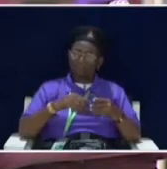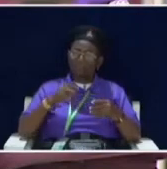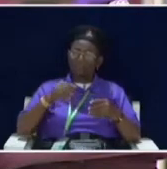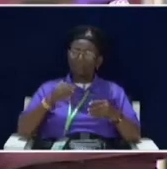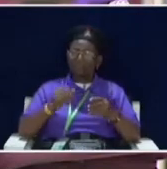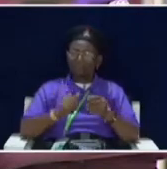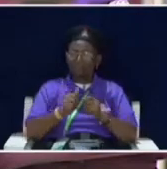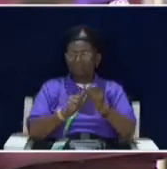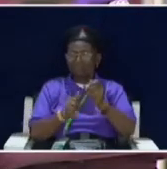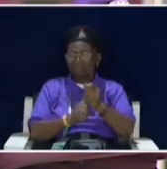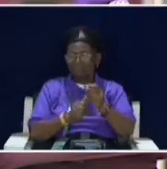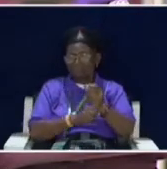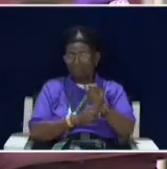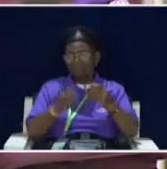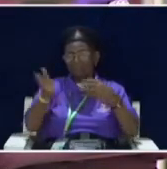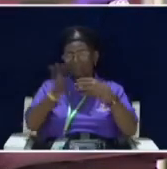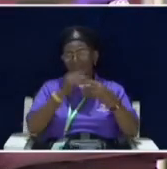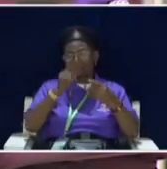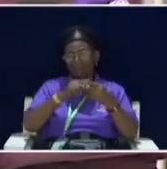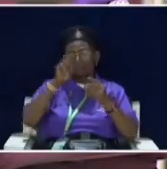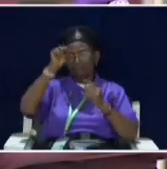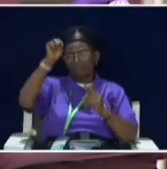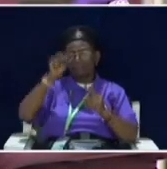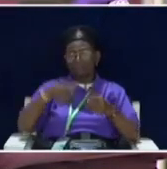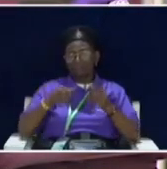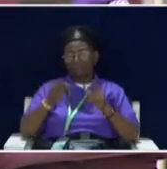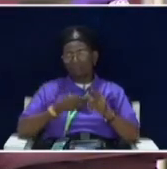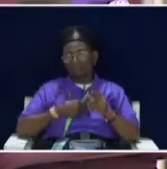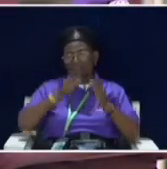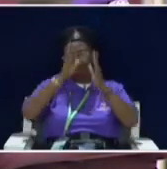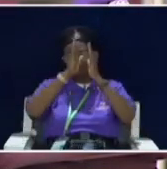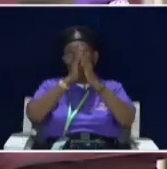Let's pray for them for about 2 minutes.